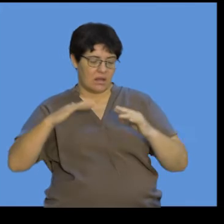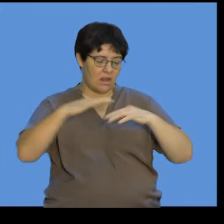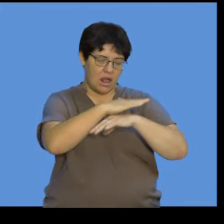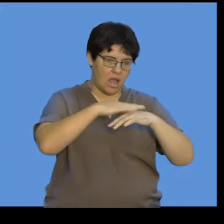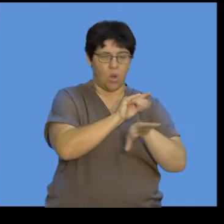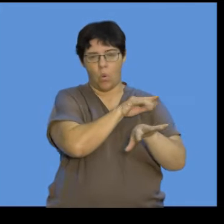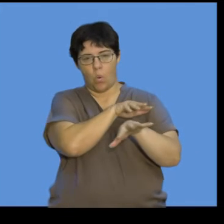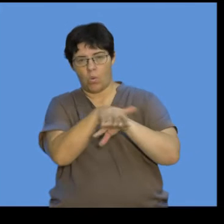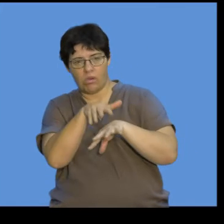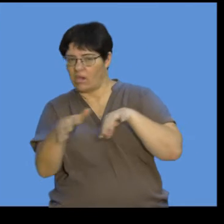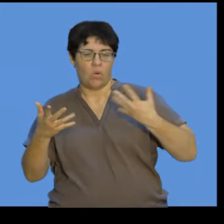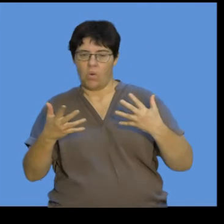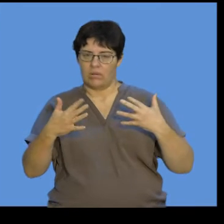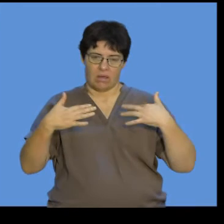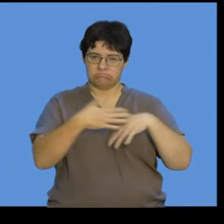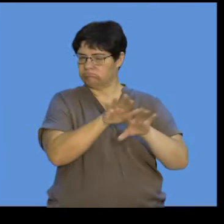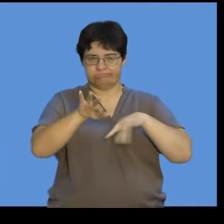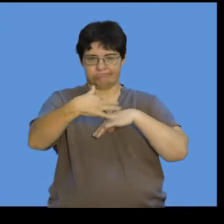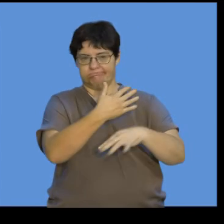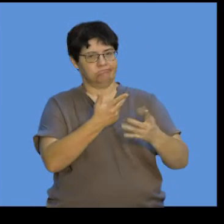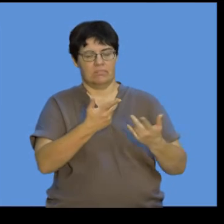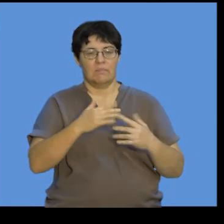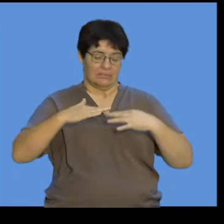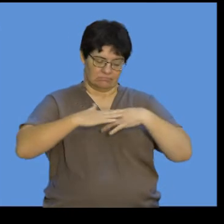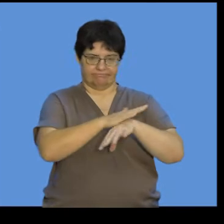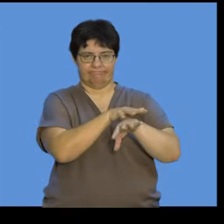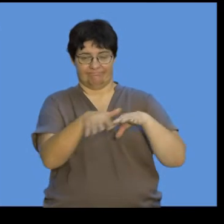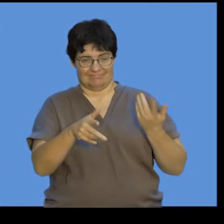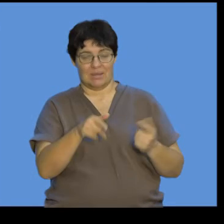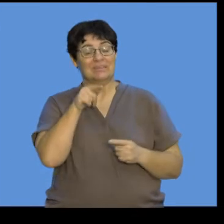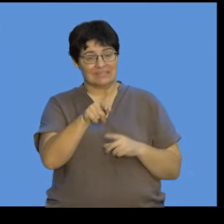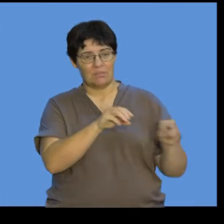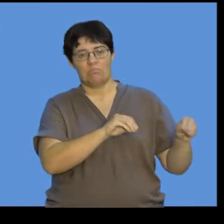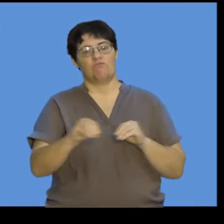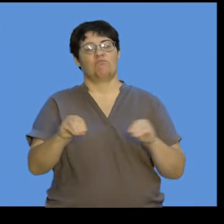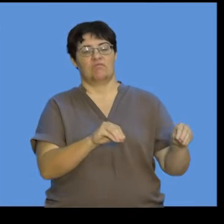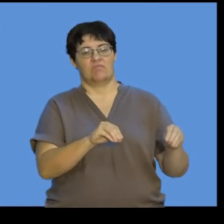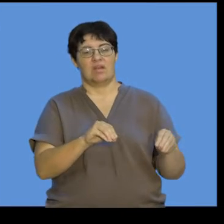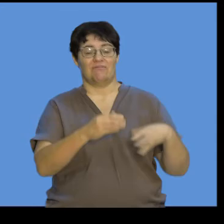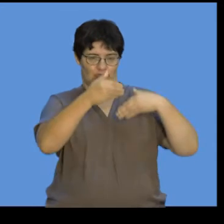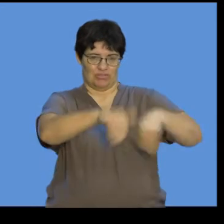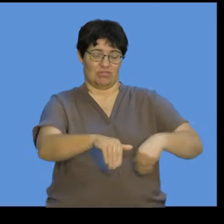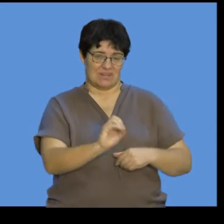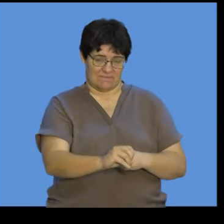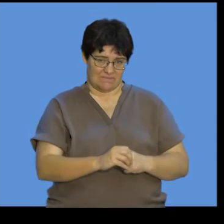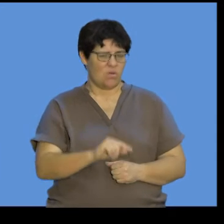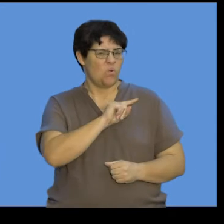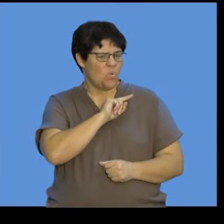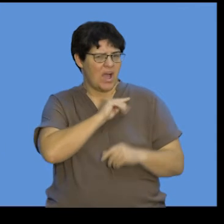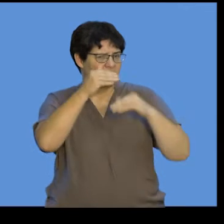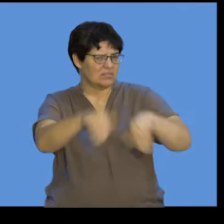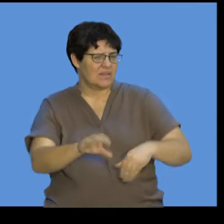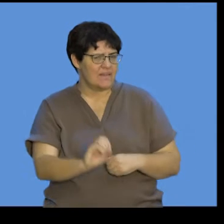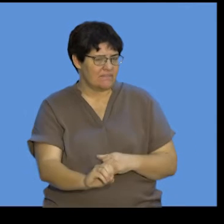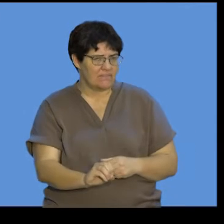order in which, these particles actually move. But this movement is kind of restricted. Why is it restricted?